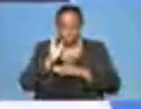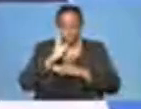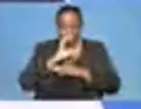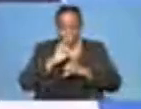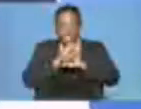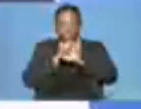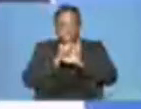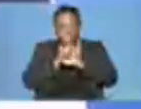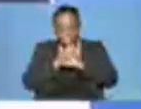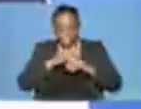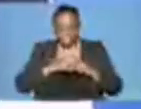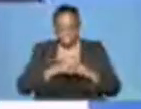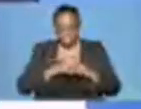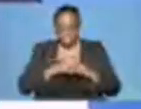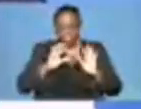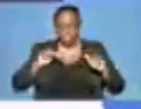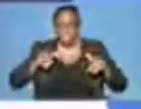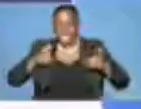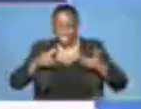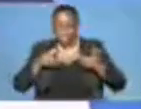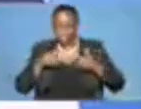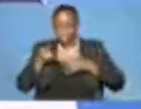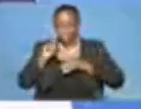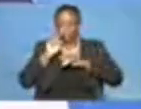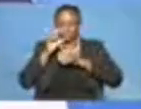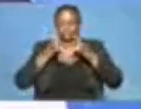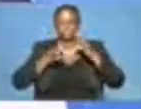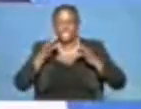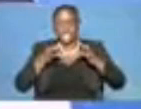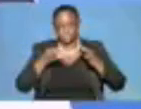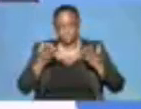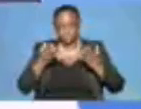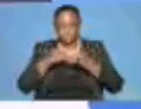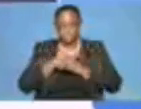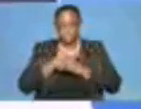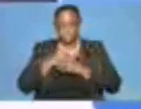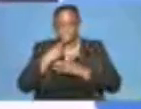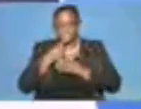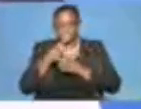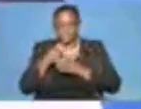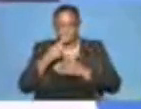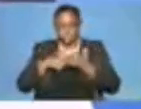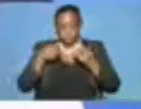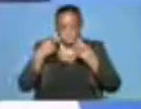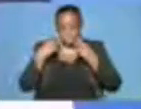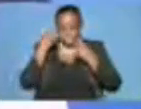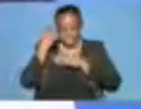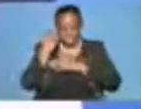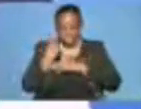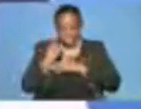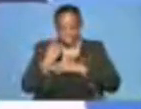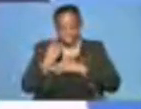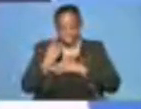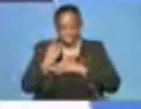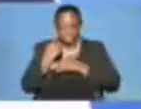You will be arrested. It's just how you will be charged. That's the only thing change. You know, and what we see is under the